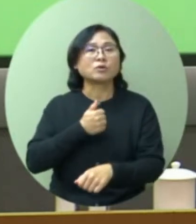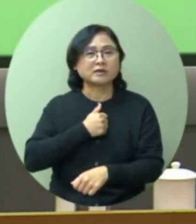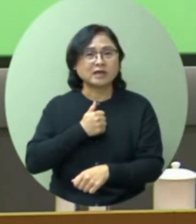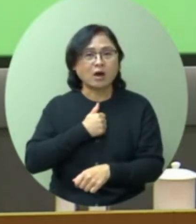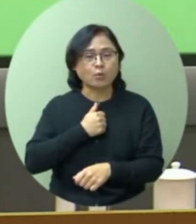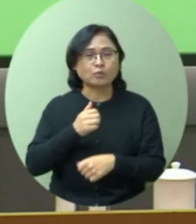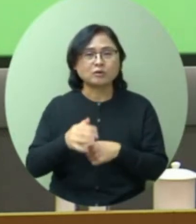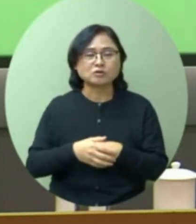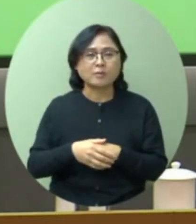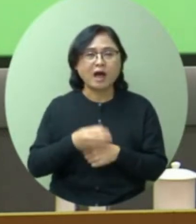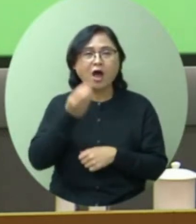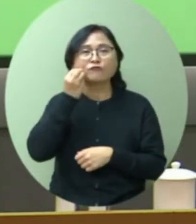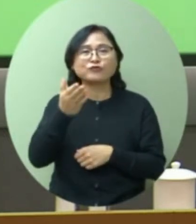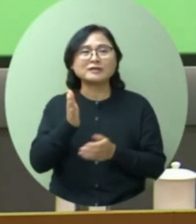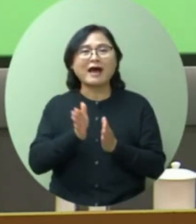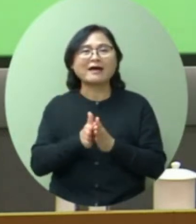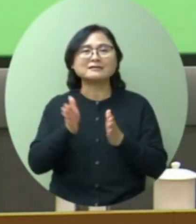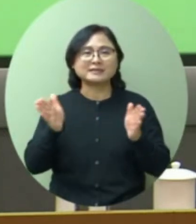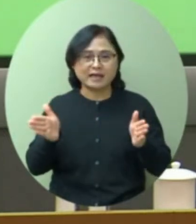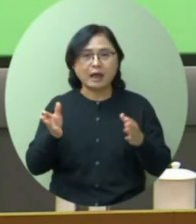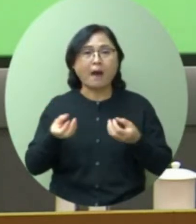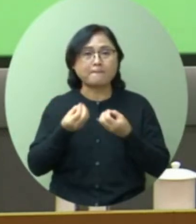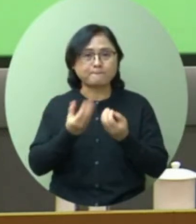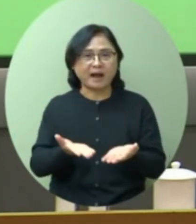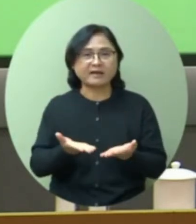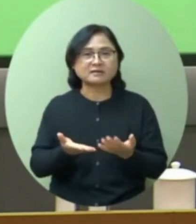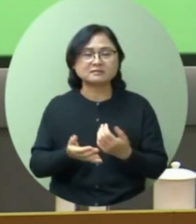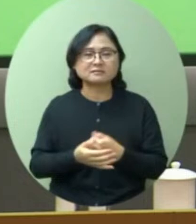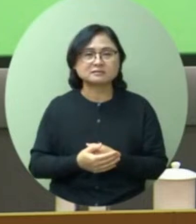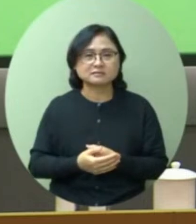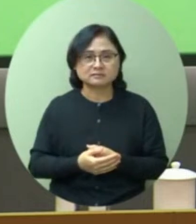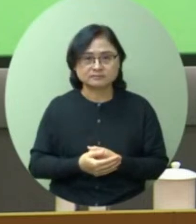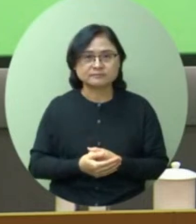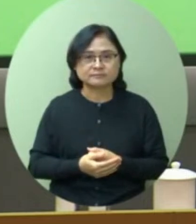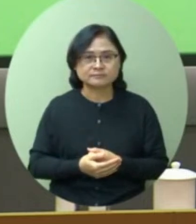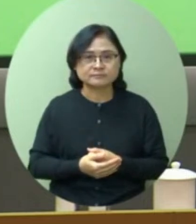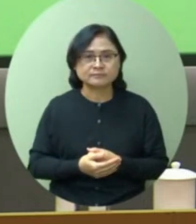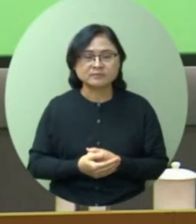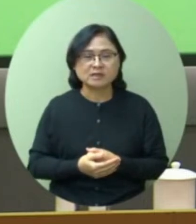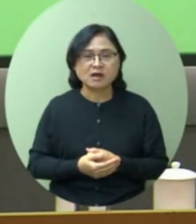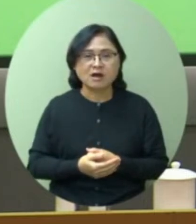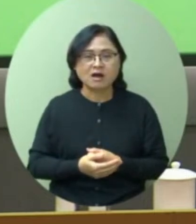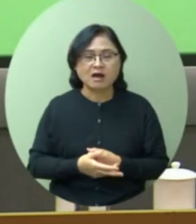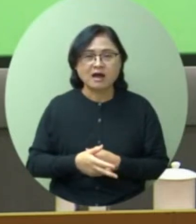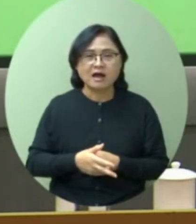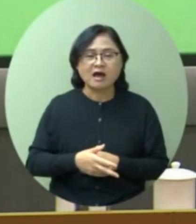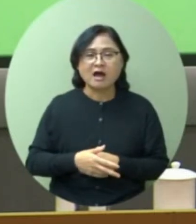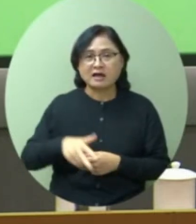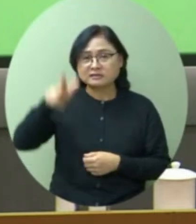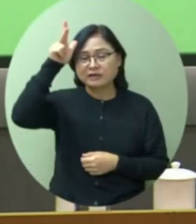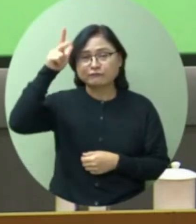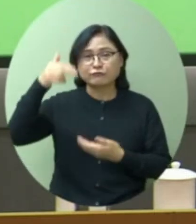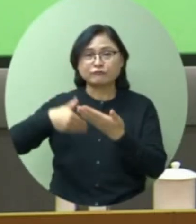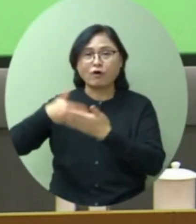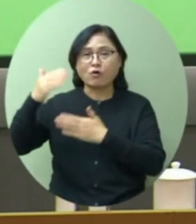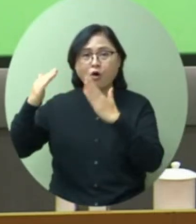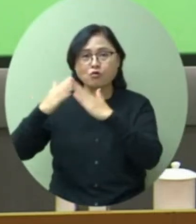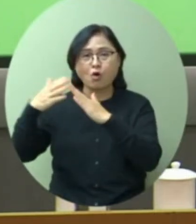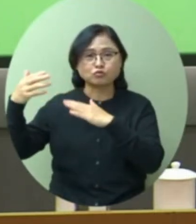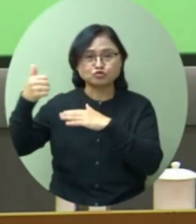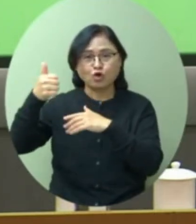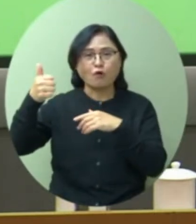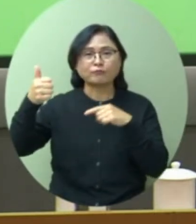giving the Secretary for Housing the flexibility so as to